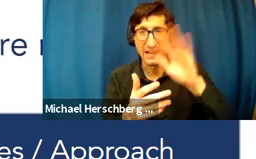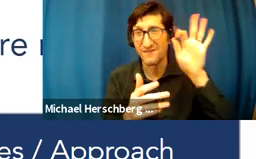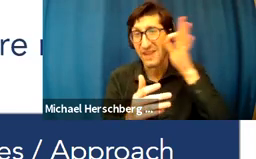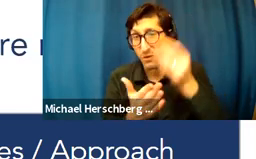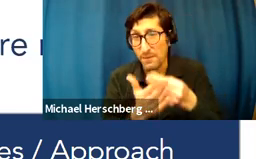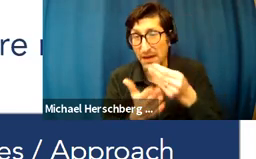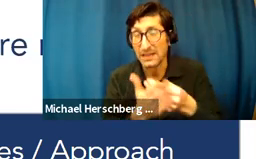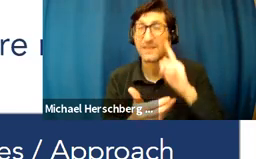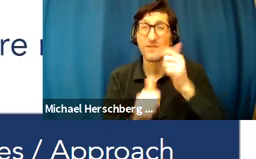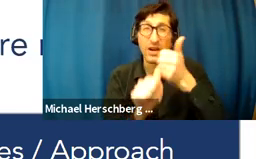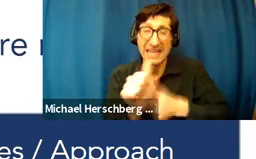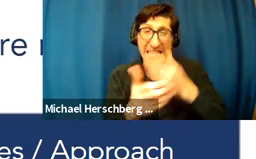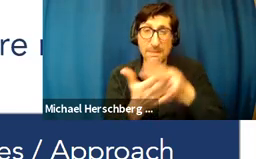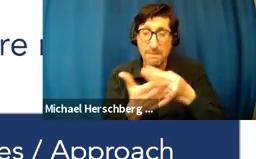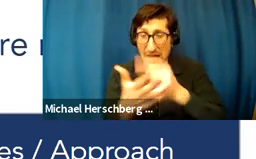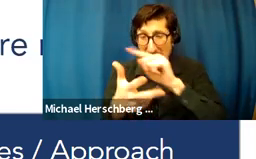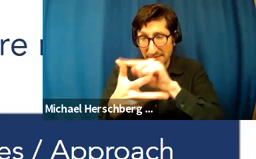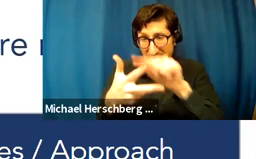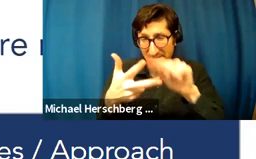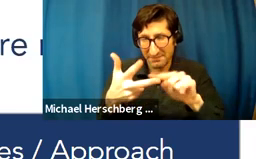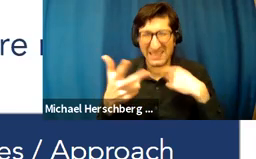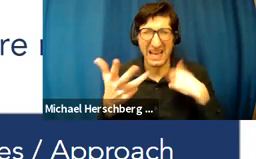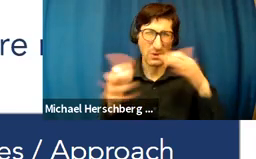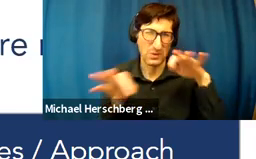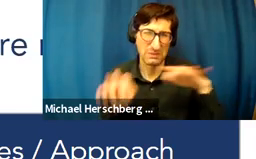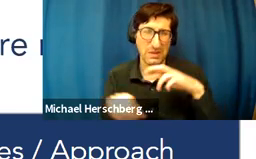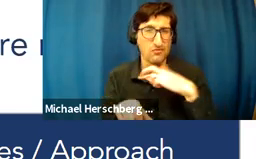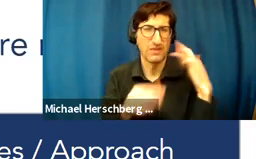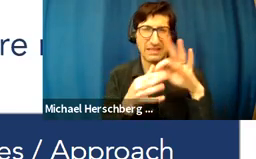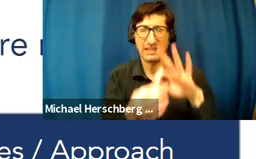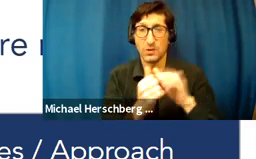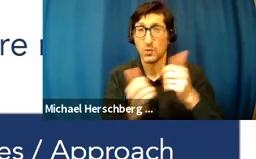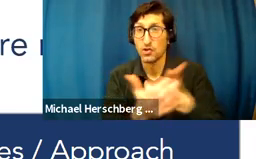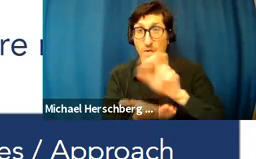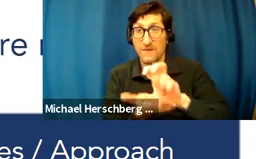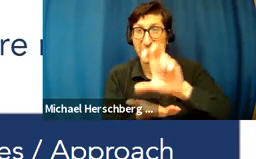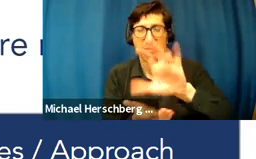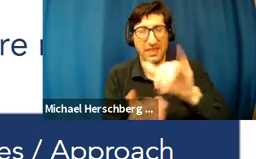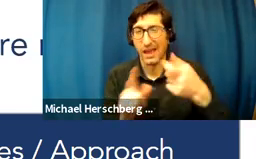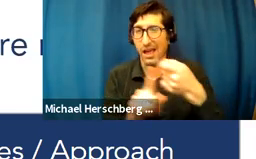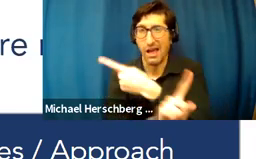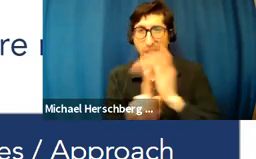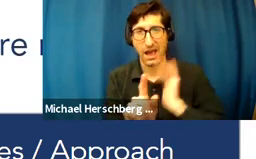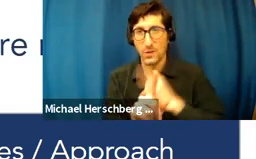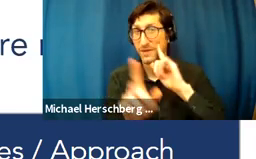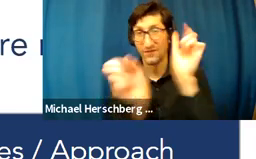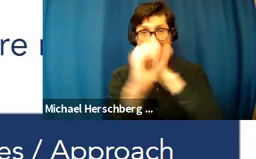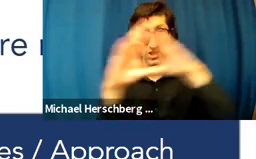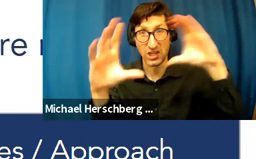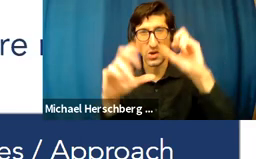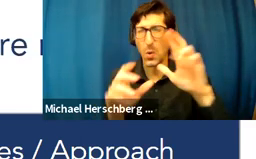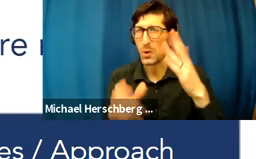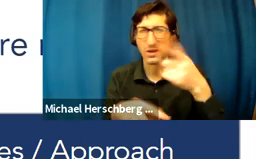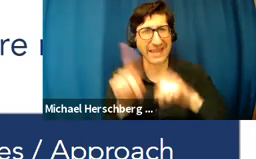sources, I wanted to highlight the risks associated with new investments that are either misaligned to our vision or do not have a plan for